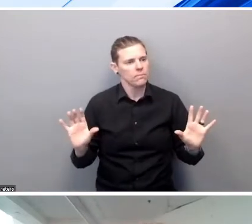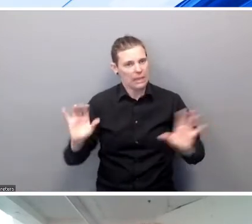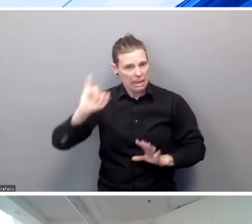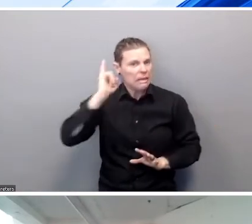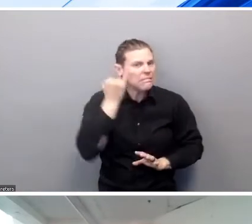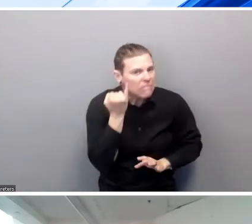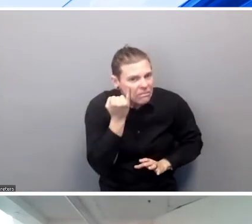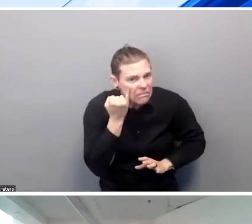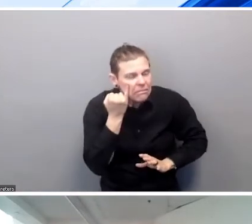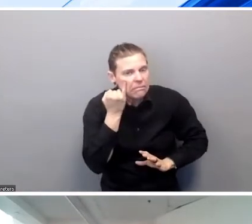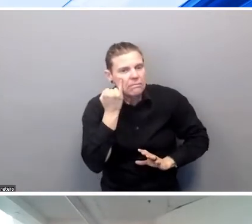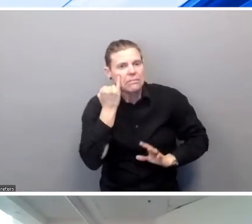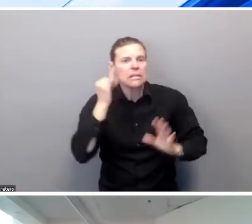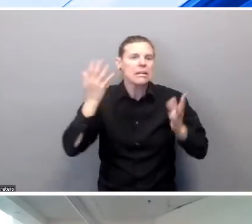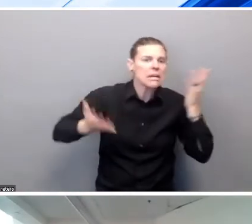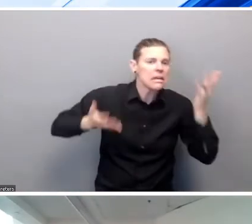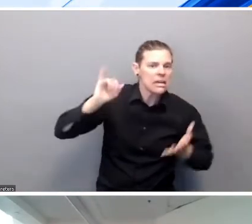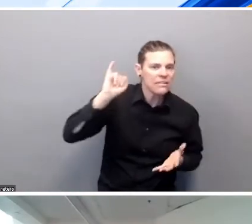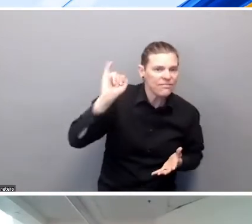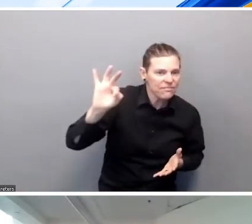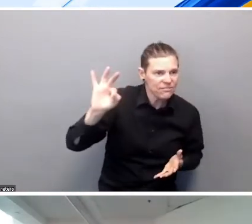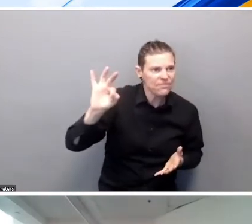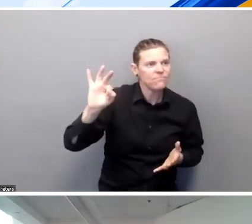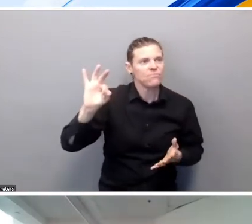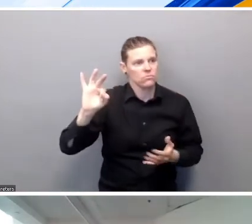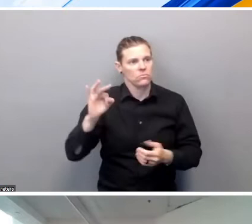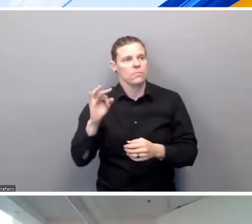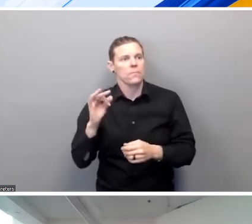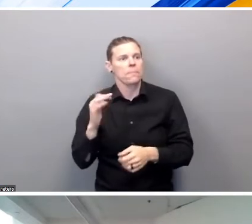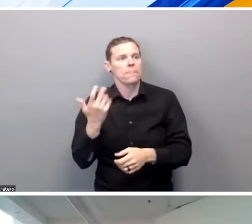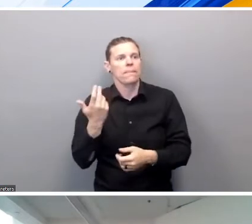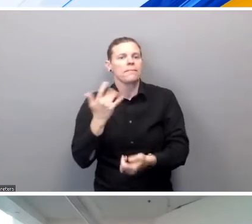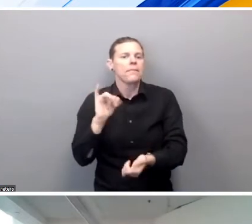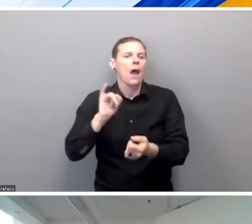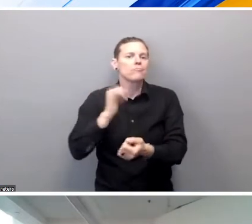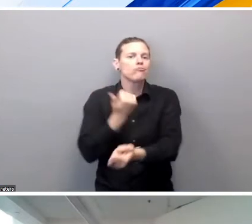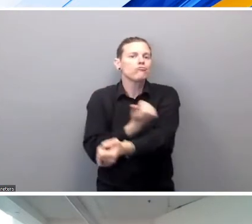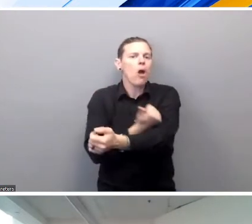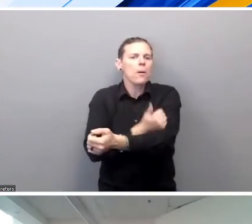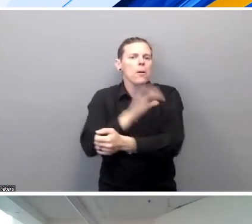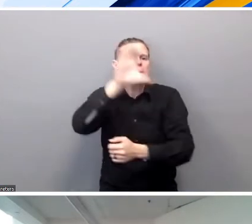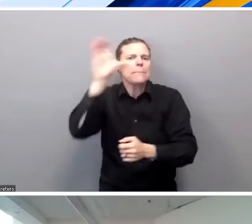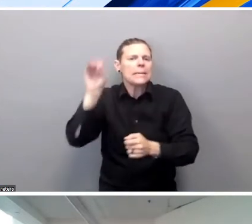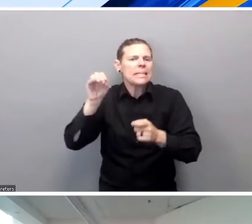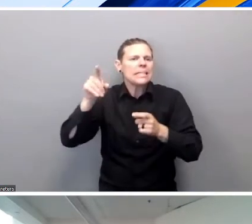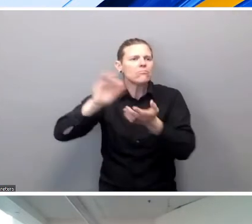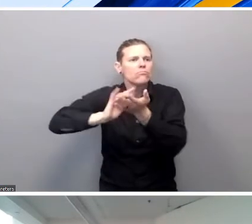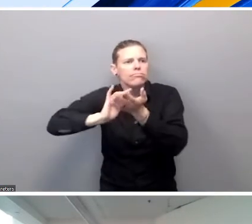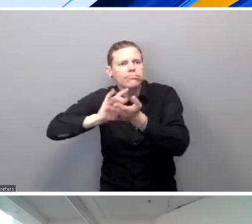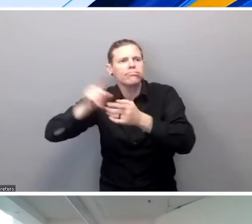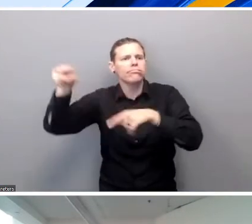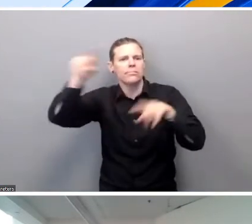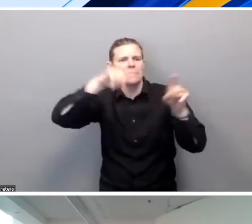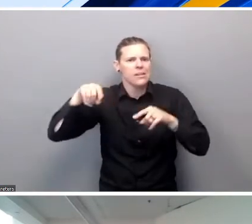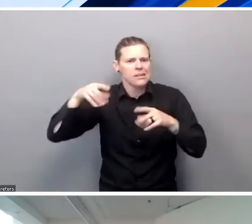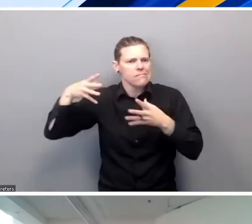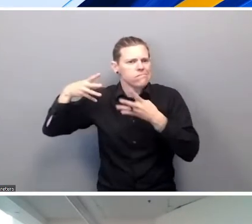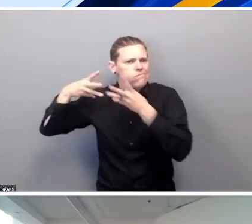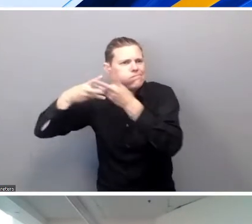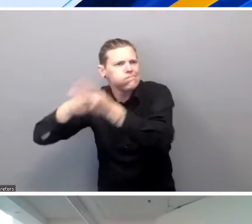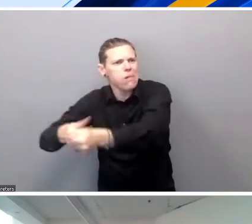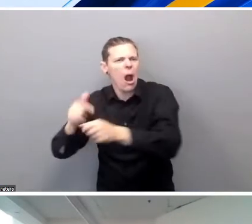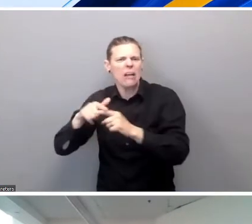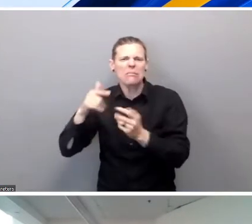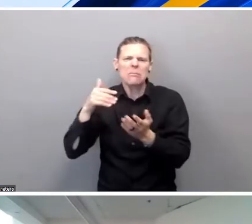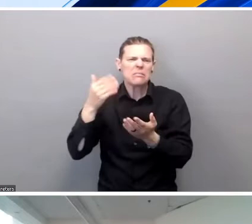a drug company like Pfizer or Moderna, who spends hundreds and hundreds of millions of dollars